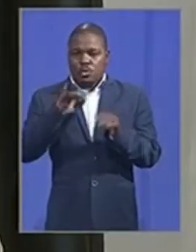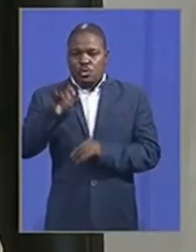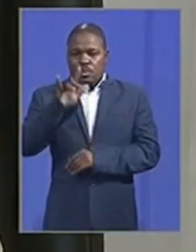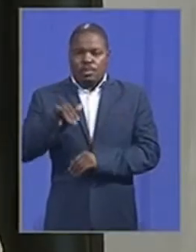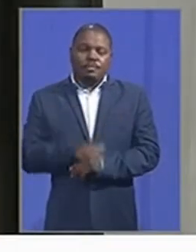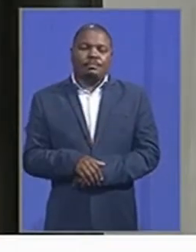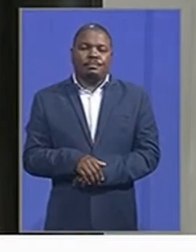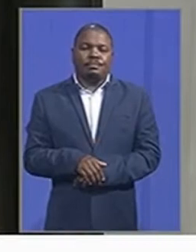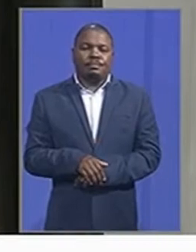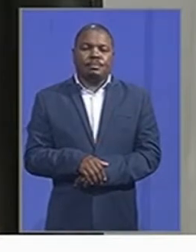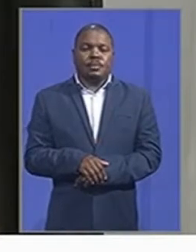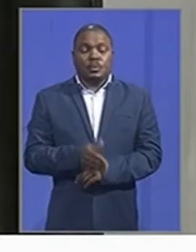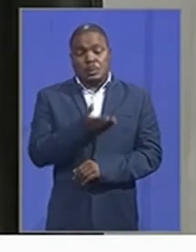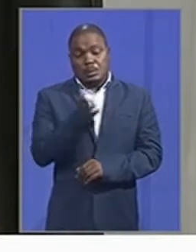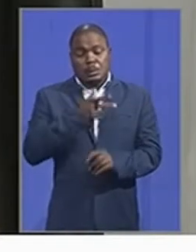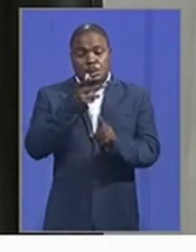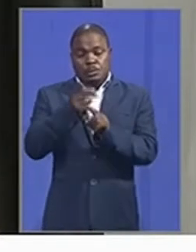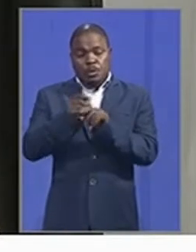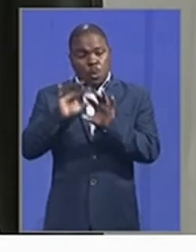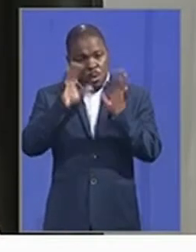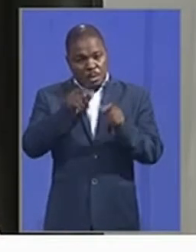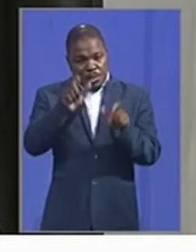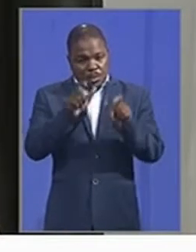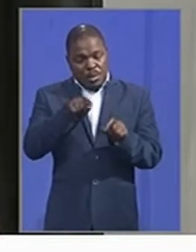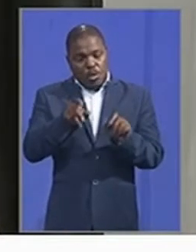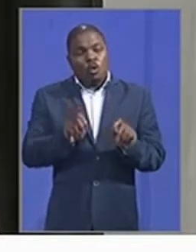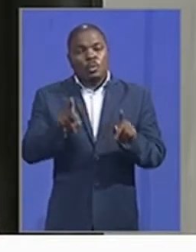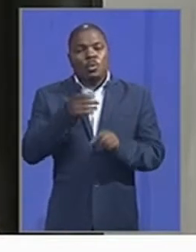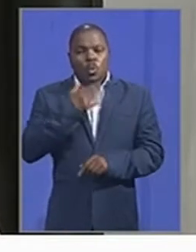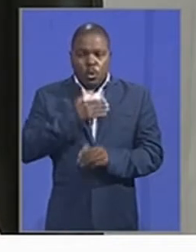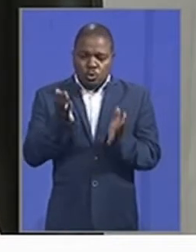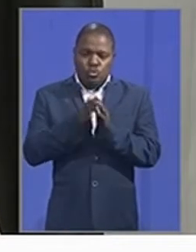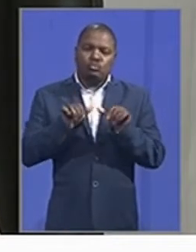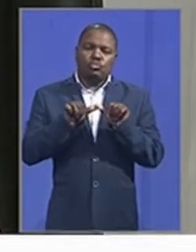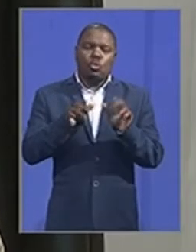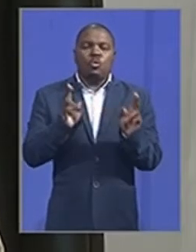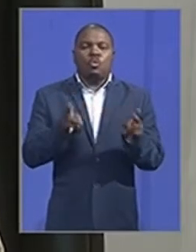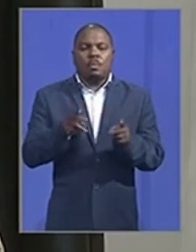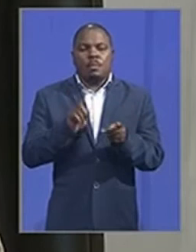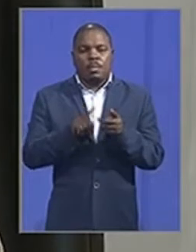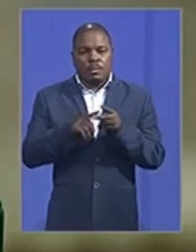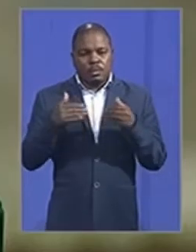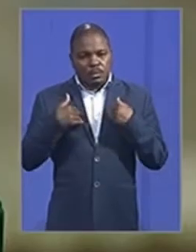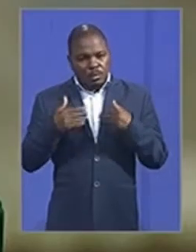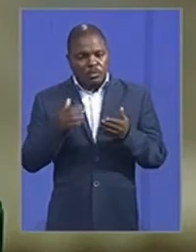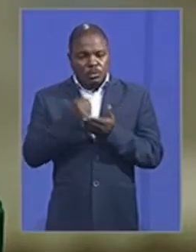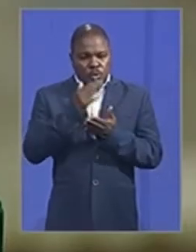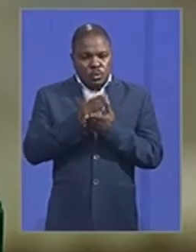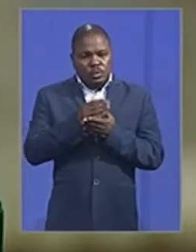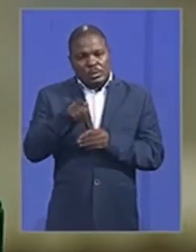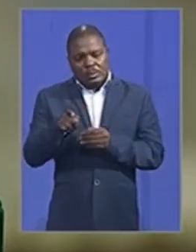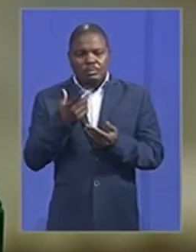vaccination of everybody in the sector is an opportunity to normalize schooling and begin the process of mitigating the impact